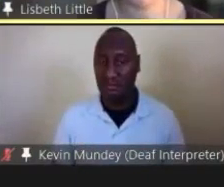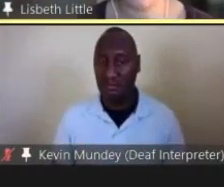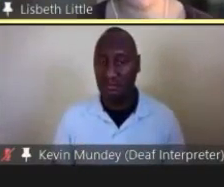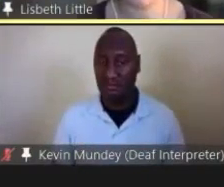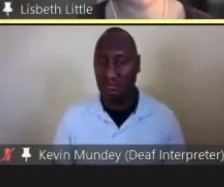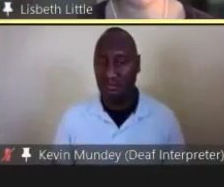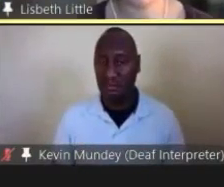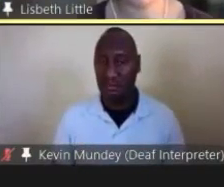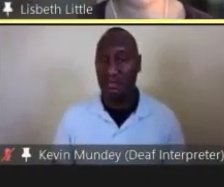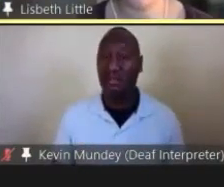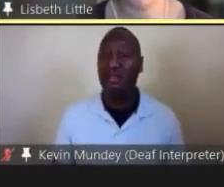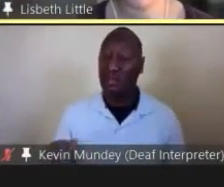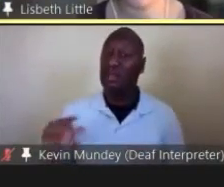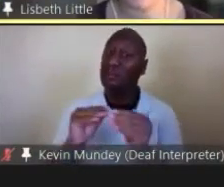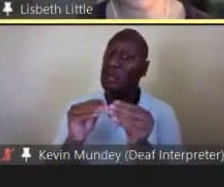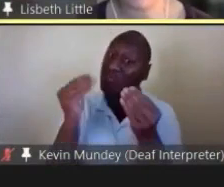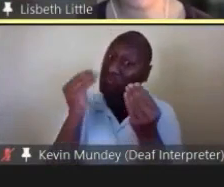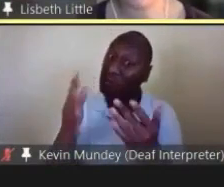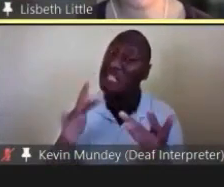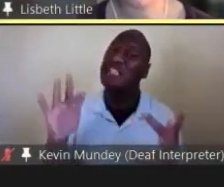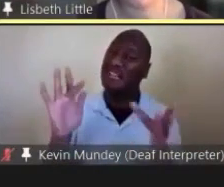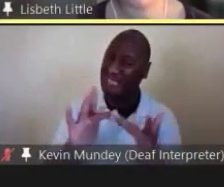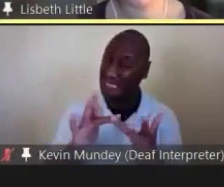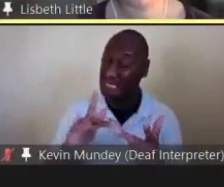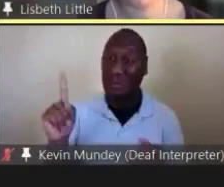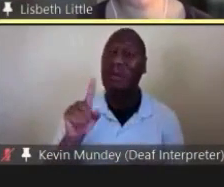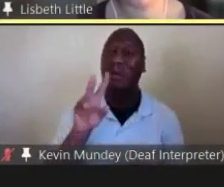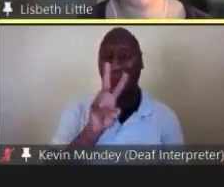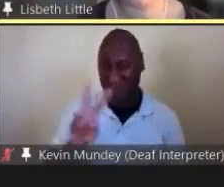Contact us at our website,